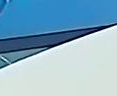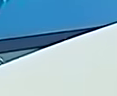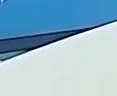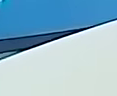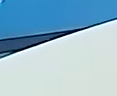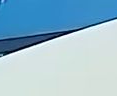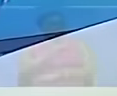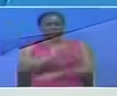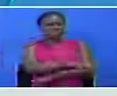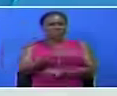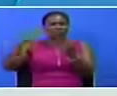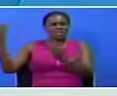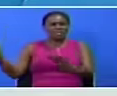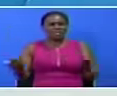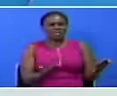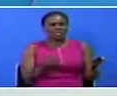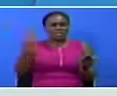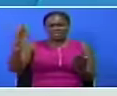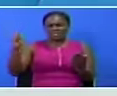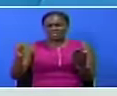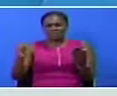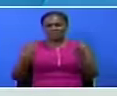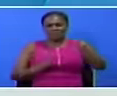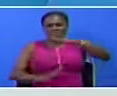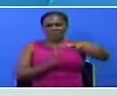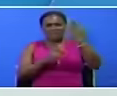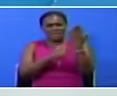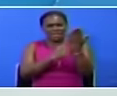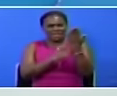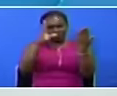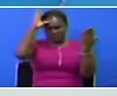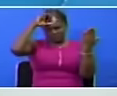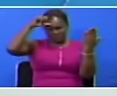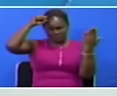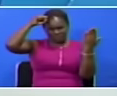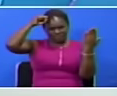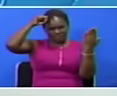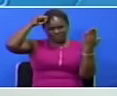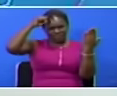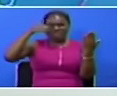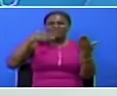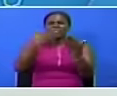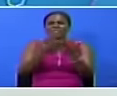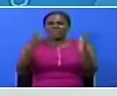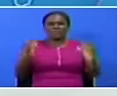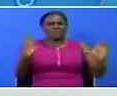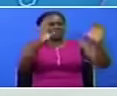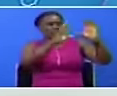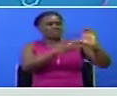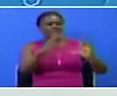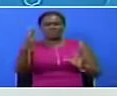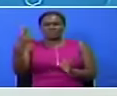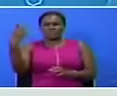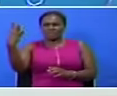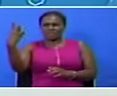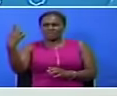A very good evening to you and welcome to KTN Prime. My name is Sophia Wanuna. Many thanks for joining us on this 23rd